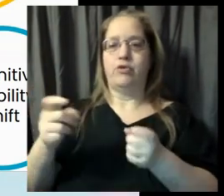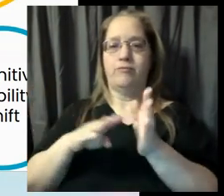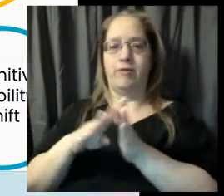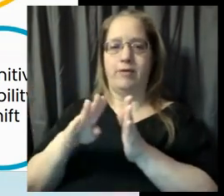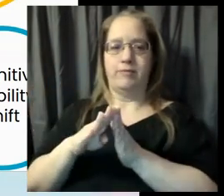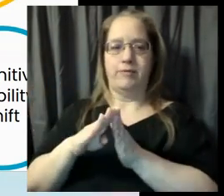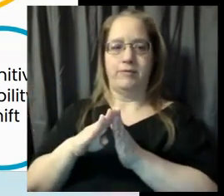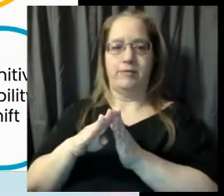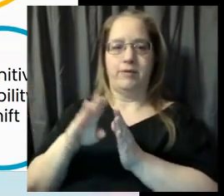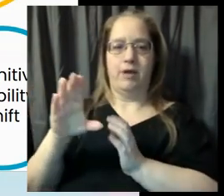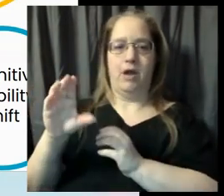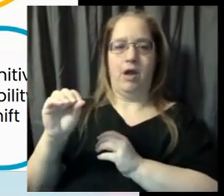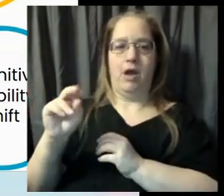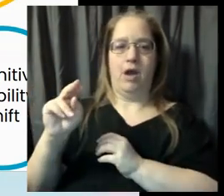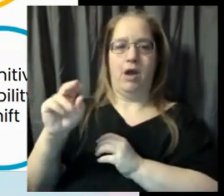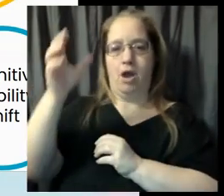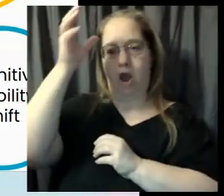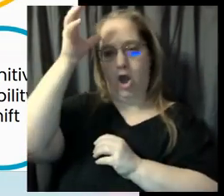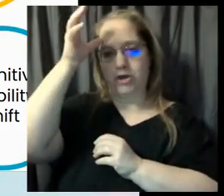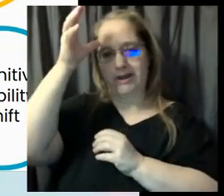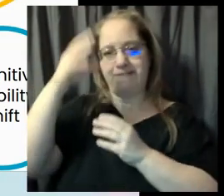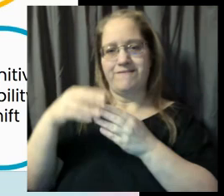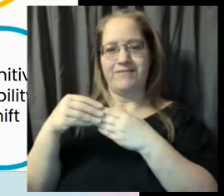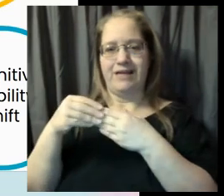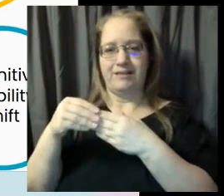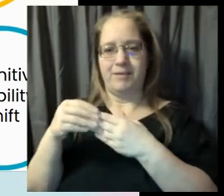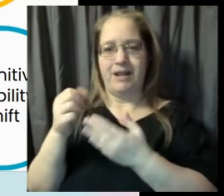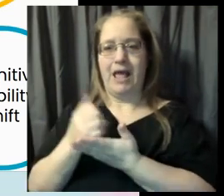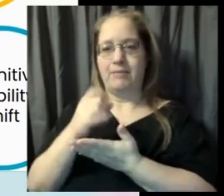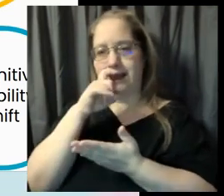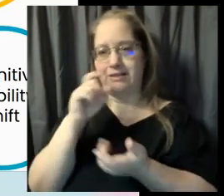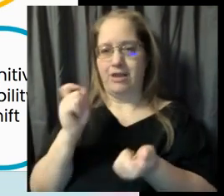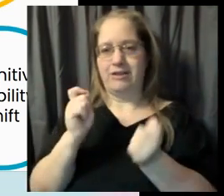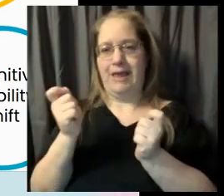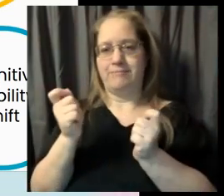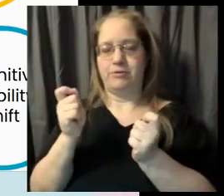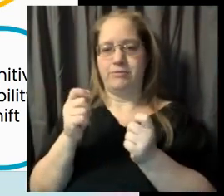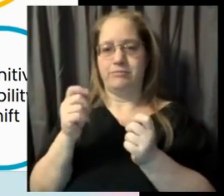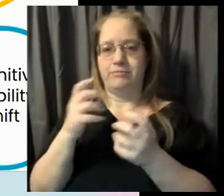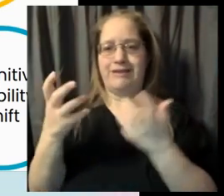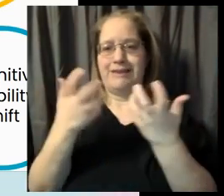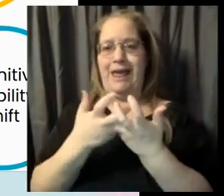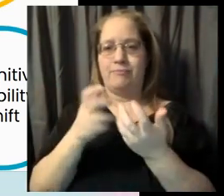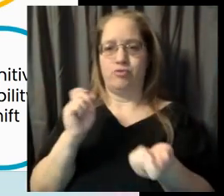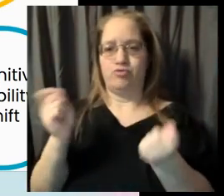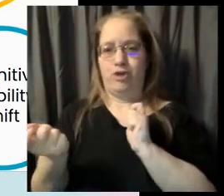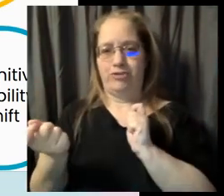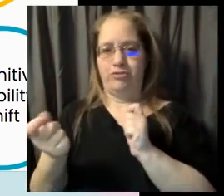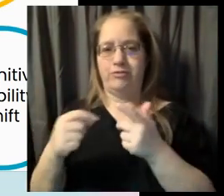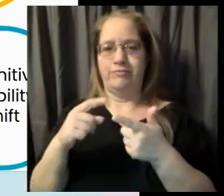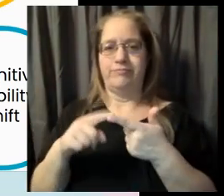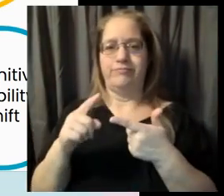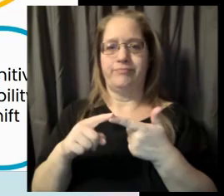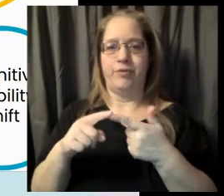cognitive flexibility, which helps children adapt to changes or new information; goal-directed attention,